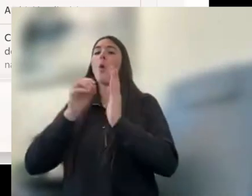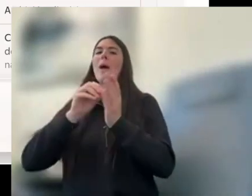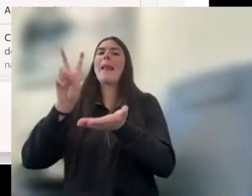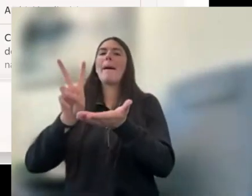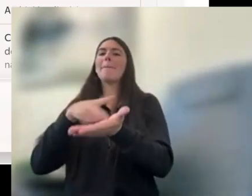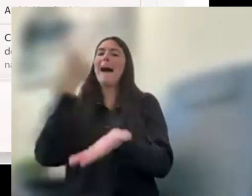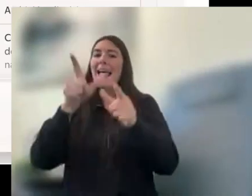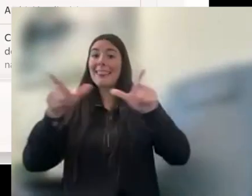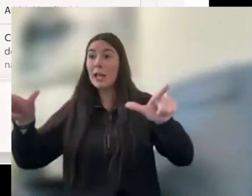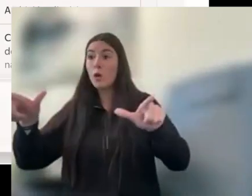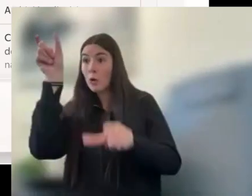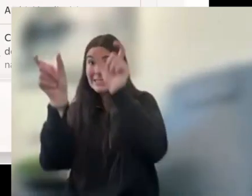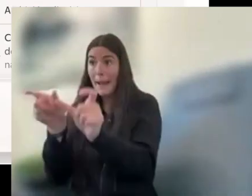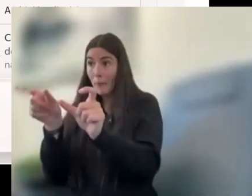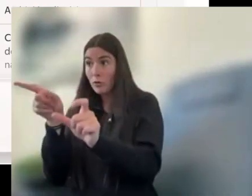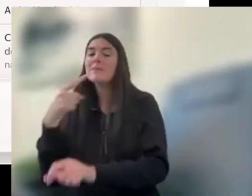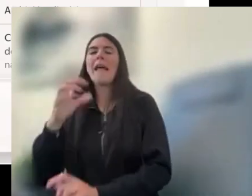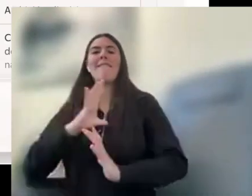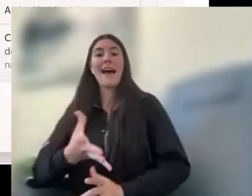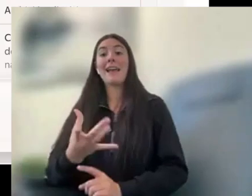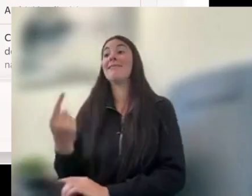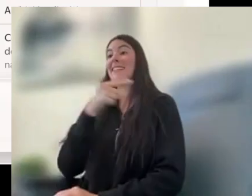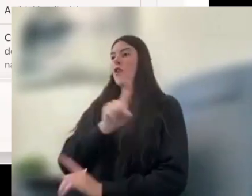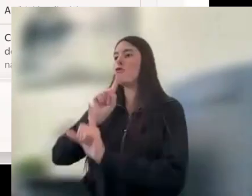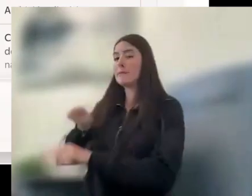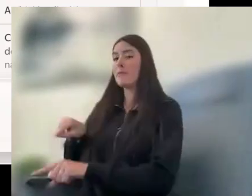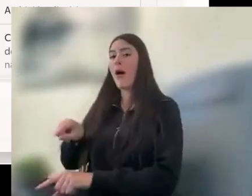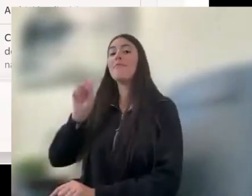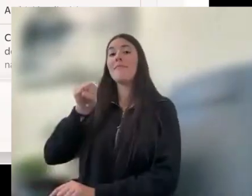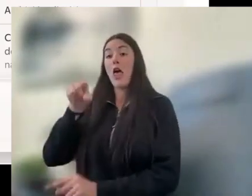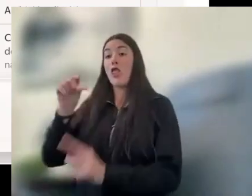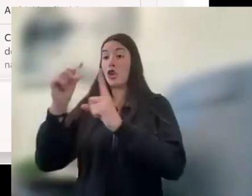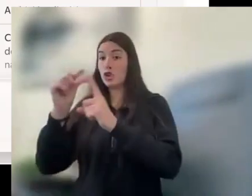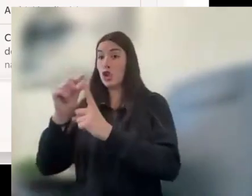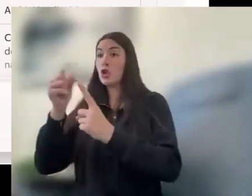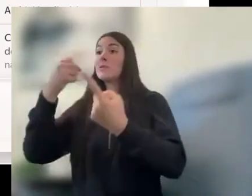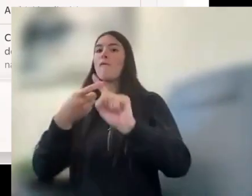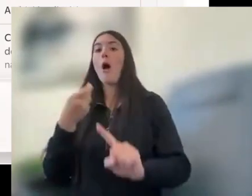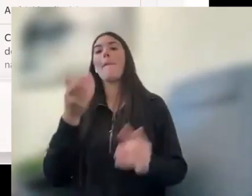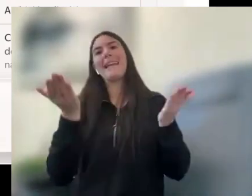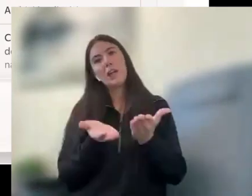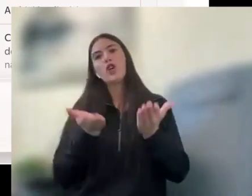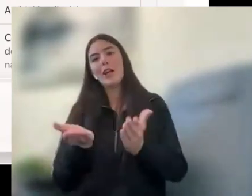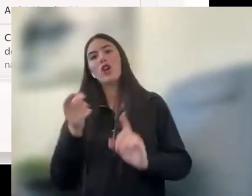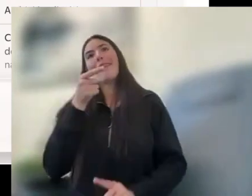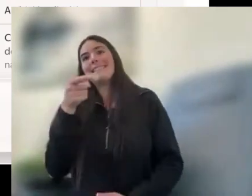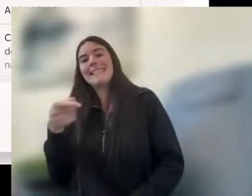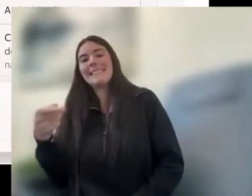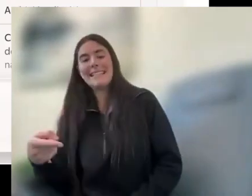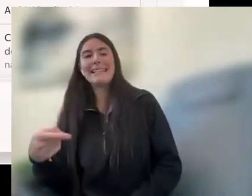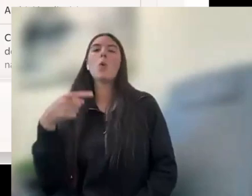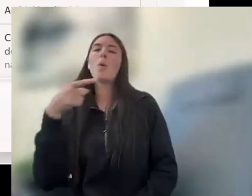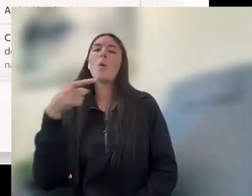this. These terms are taken from where? From here, from this prompt. So it's a way